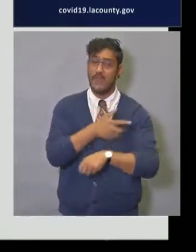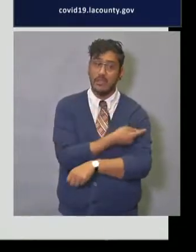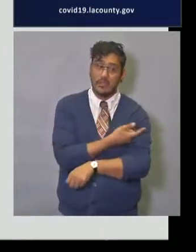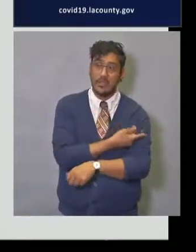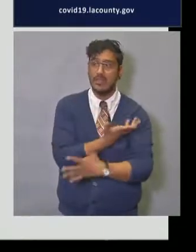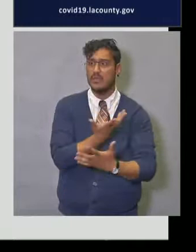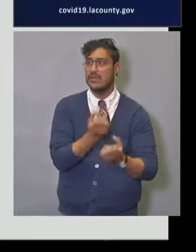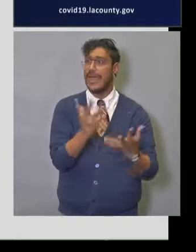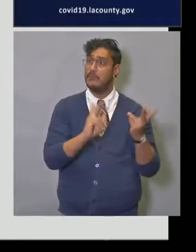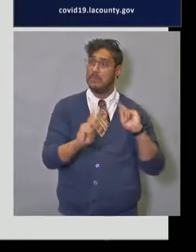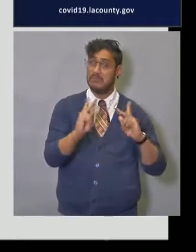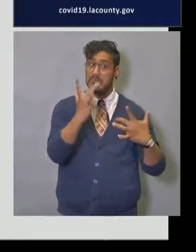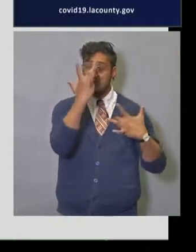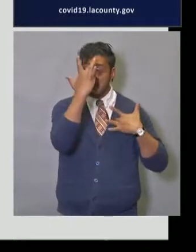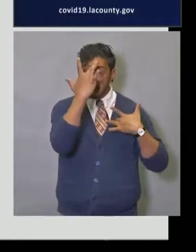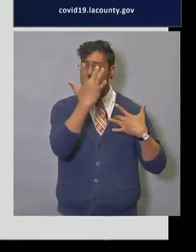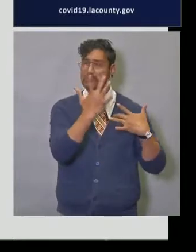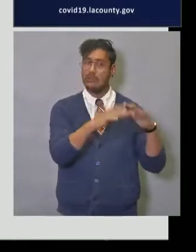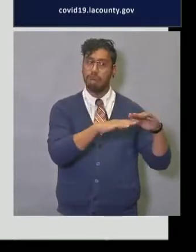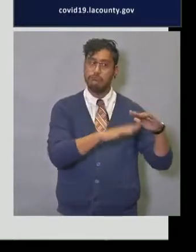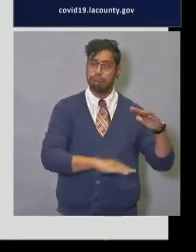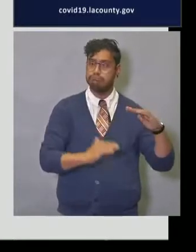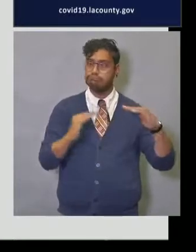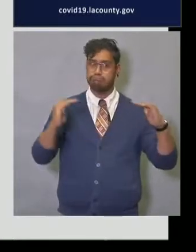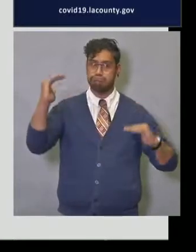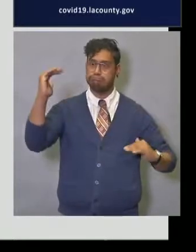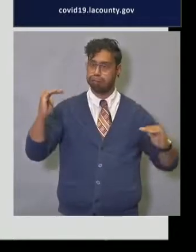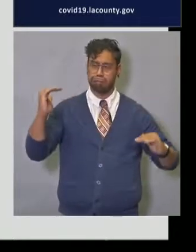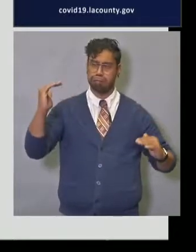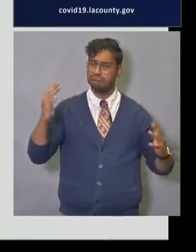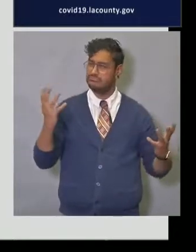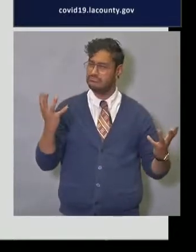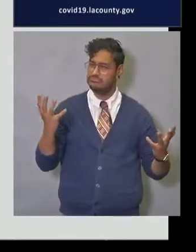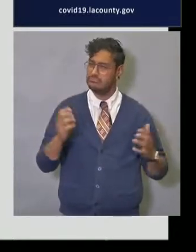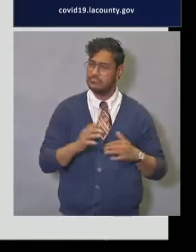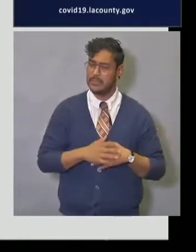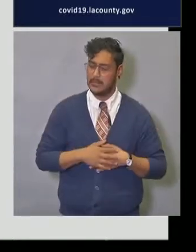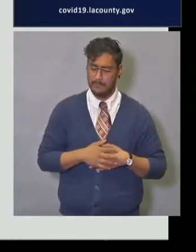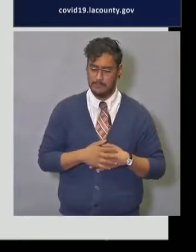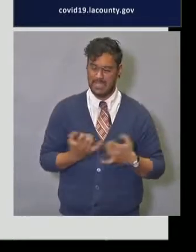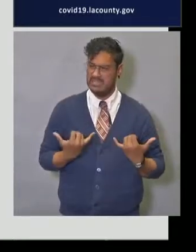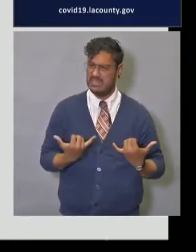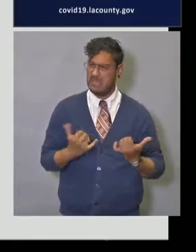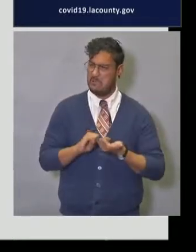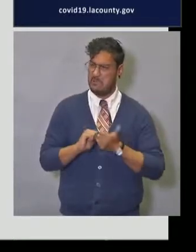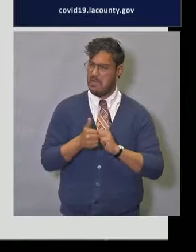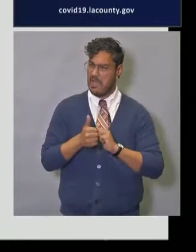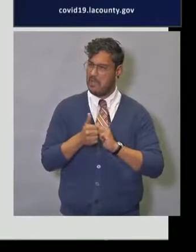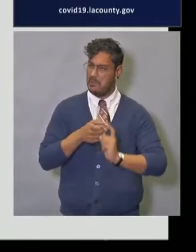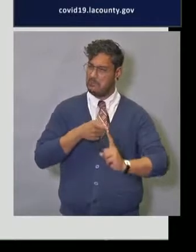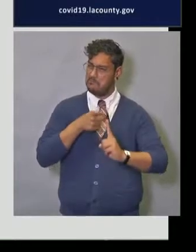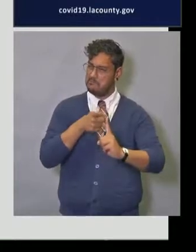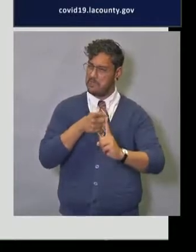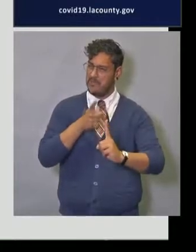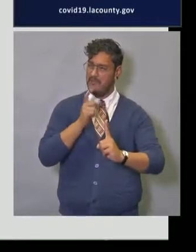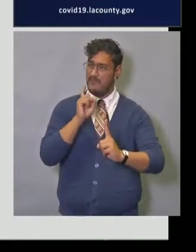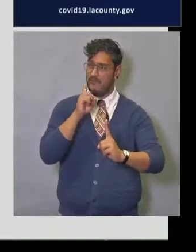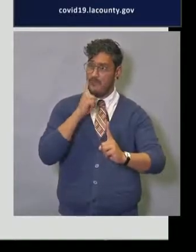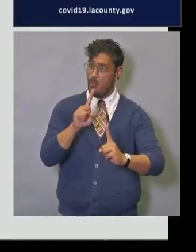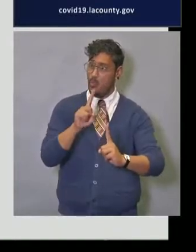numbers themselves. How are we getting to this point that the vaccine distribution is